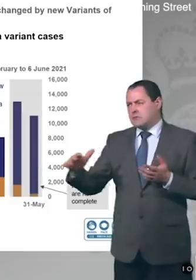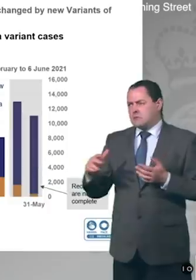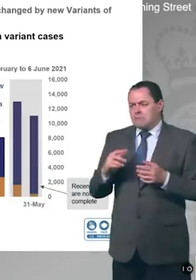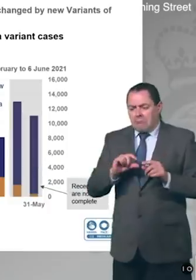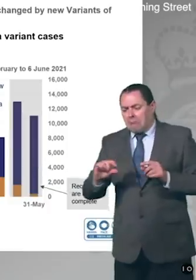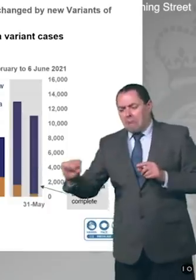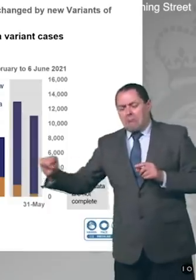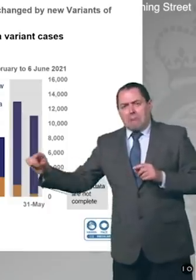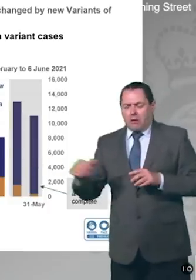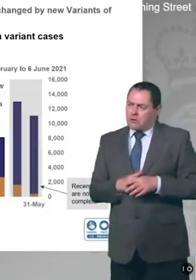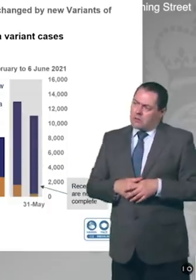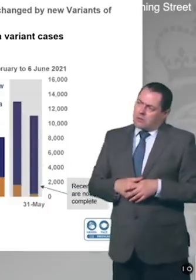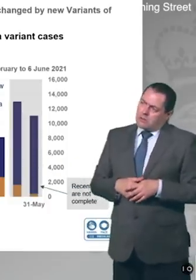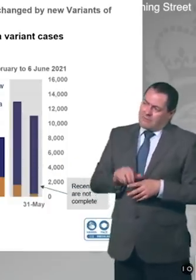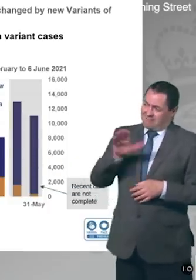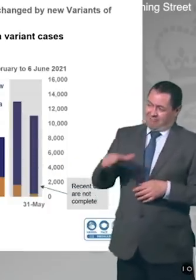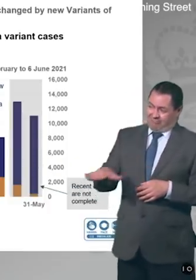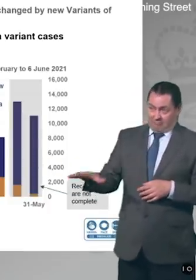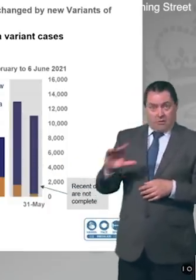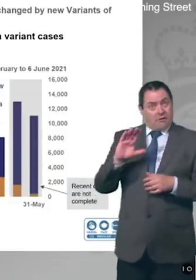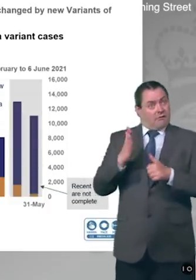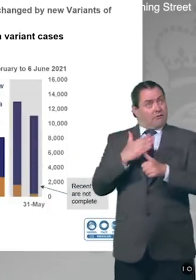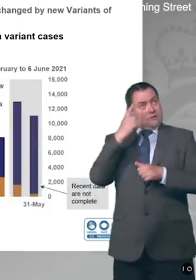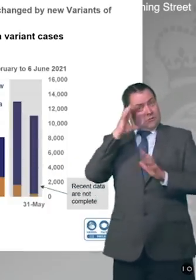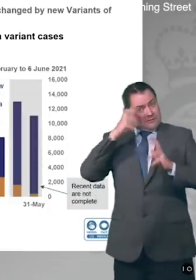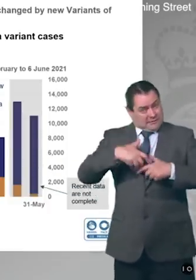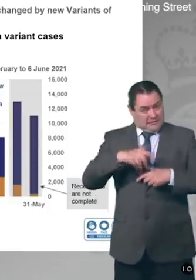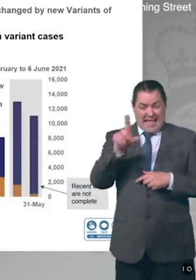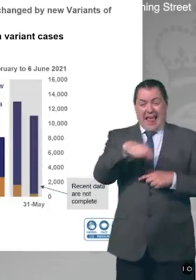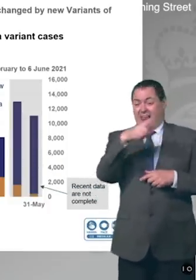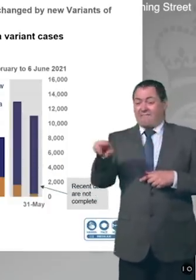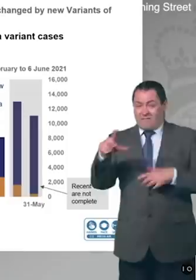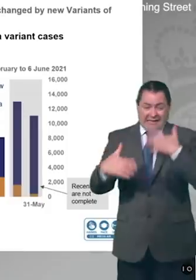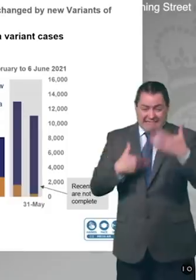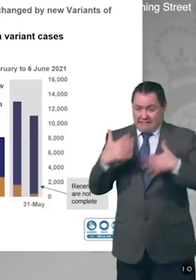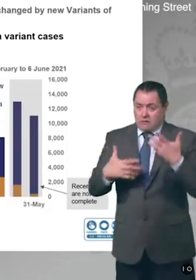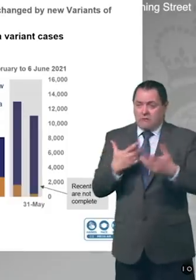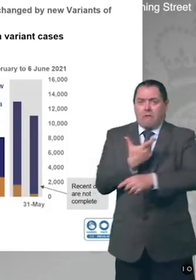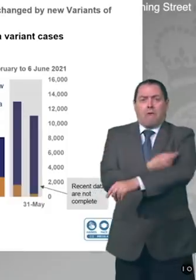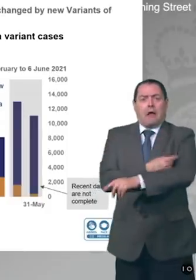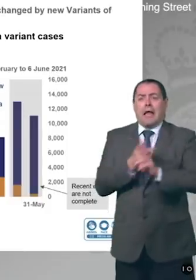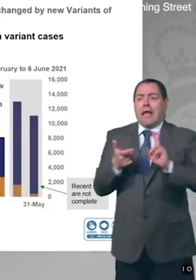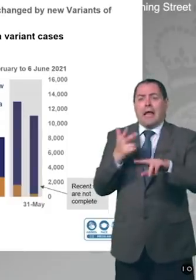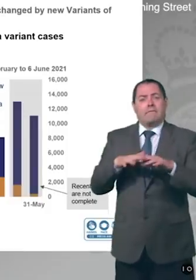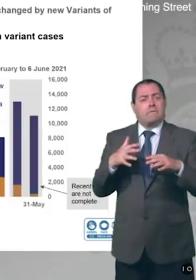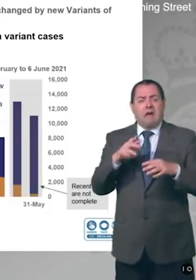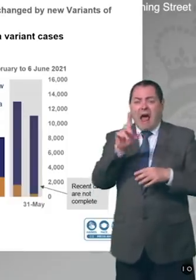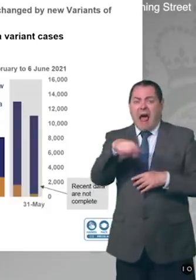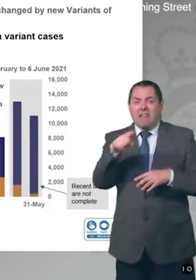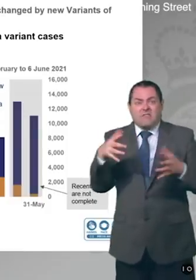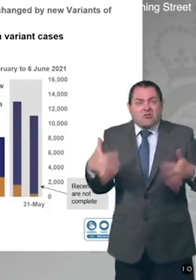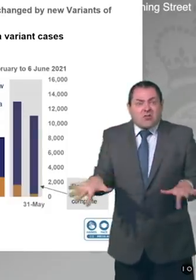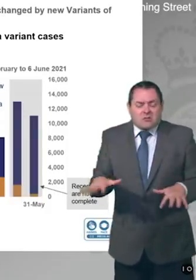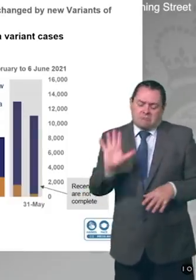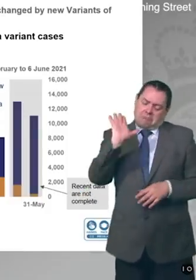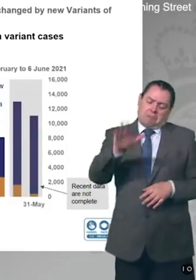this was the variant we were primarily dealing with, I think it is very likely that ministers would want to continue on the current path. The problem we have